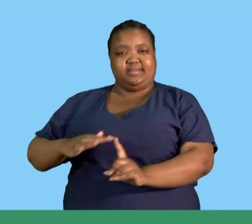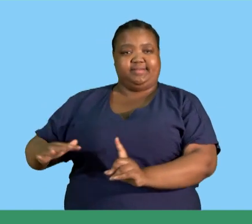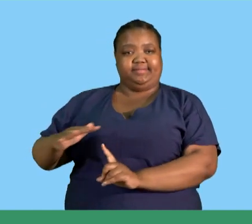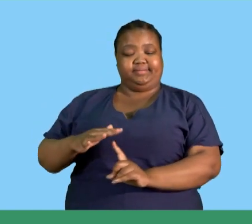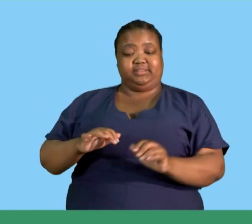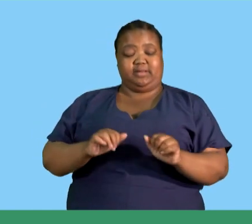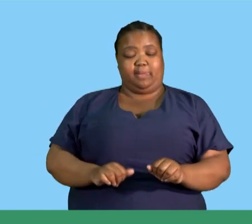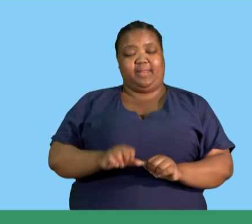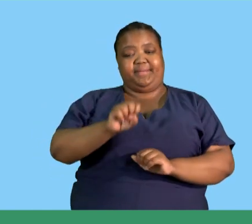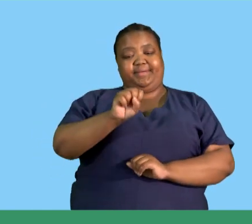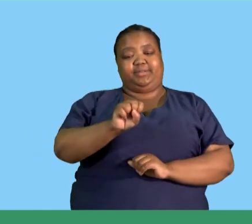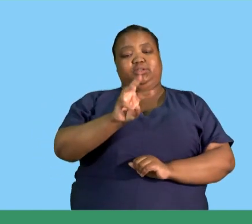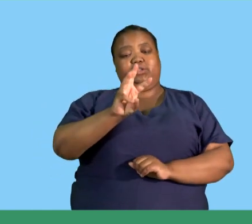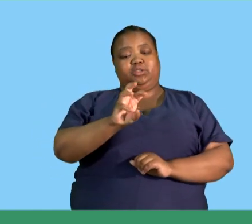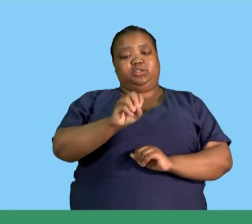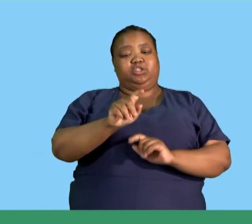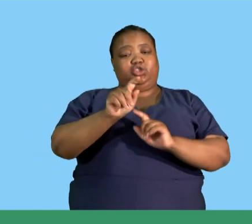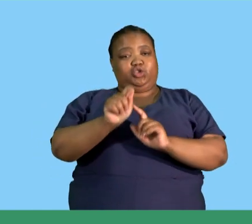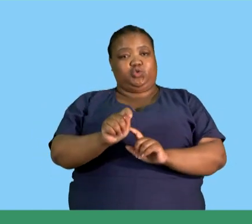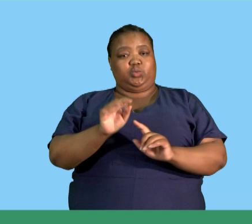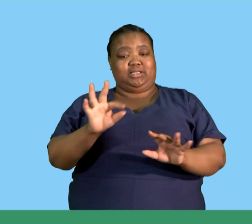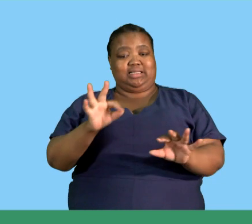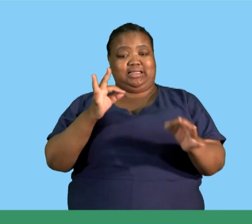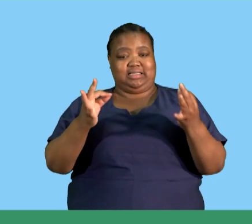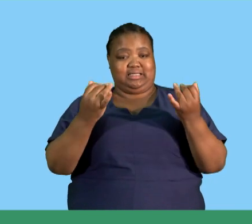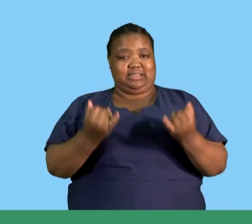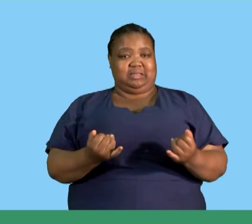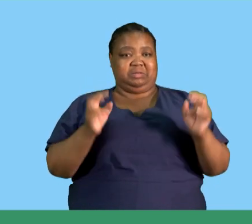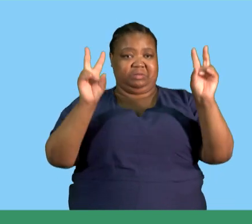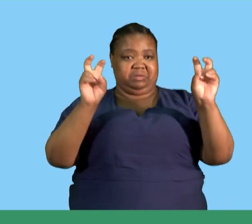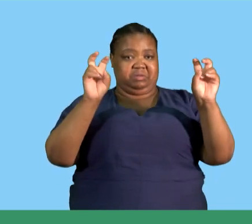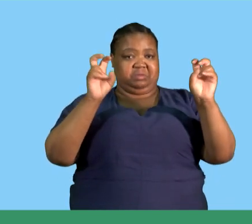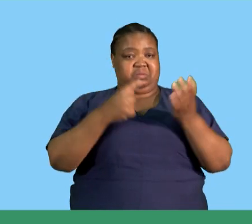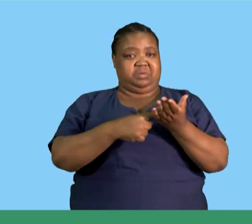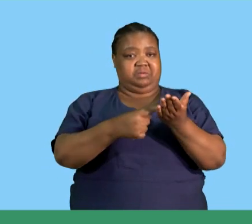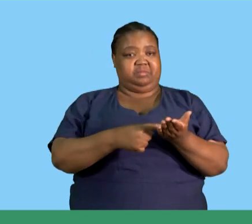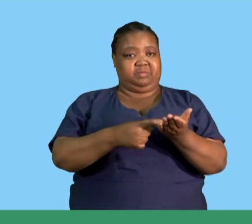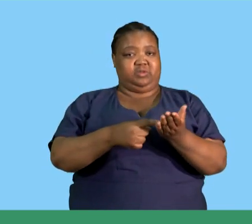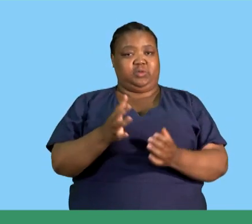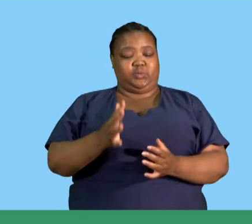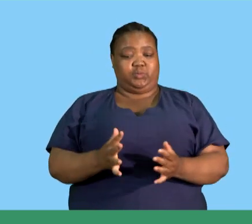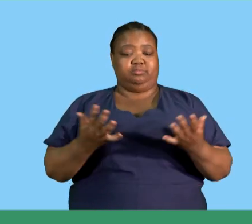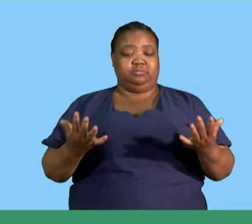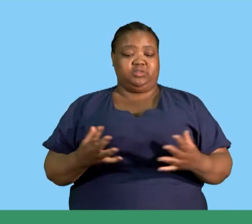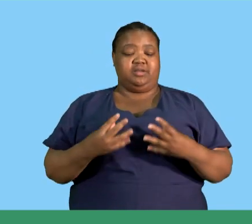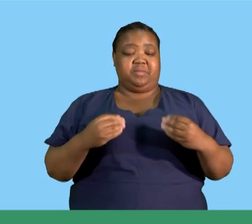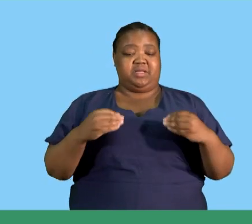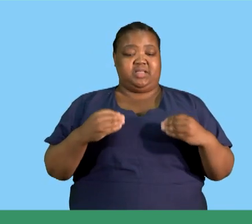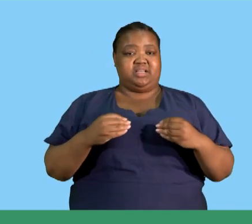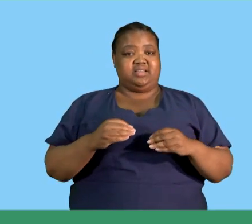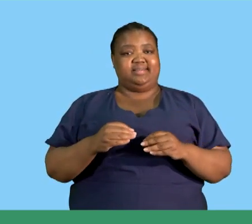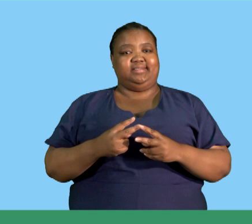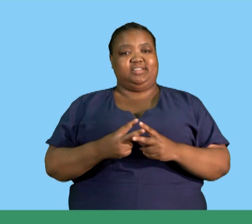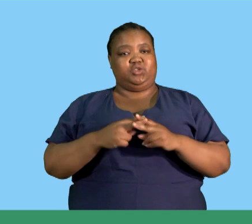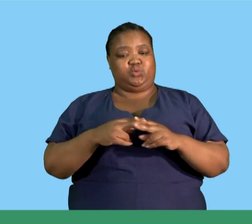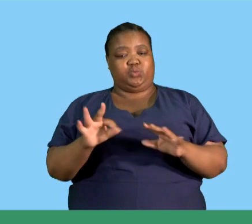environments. We've got a SWOT analysis. As mentioned, it's one of the topics that we're going to be discussing. It's an